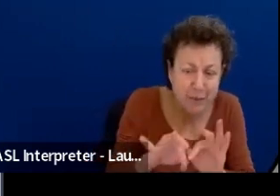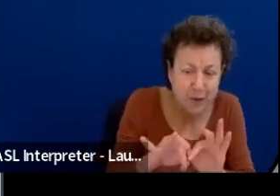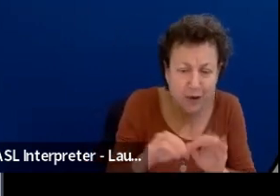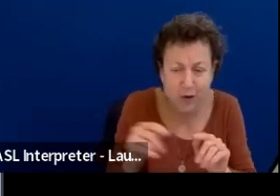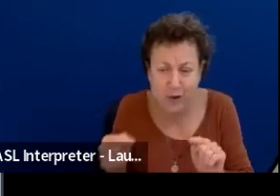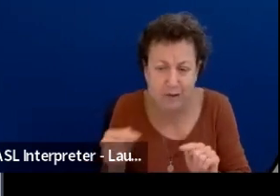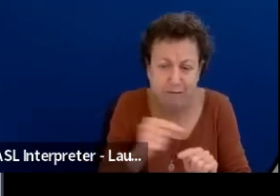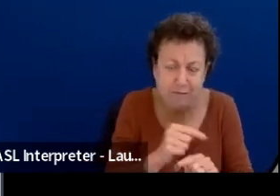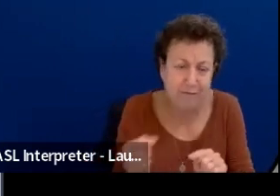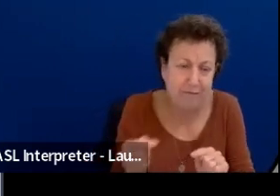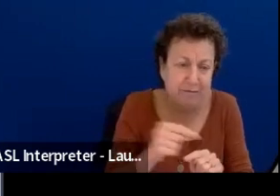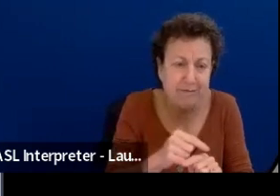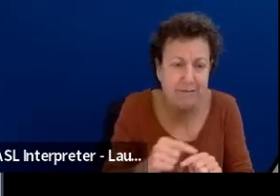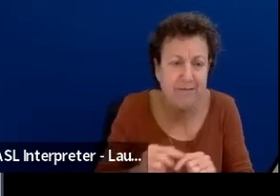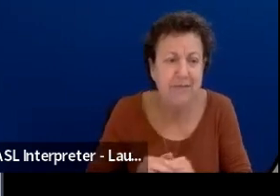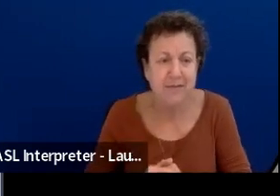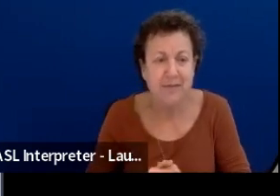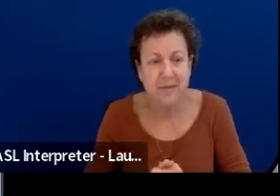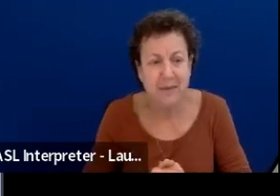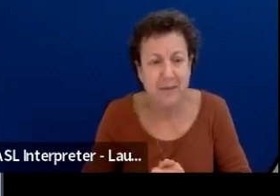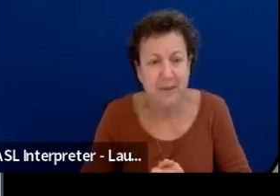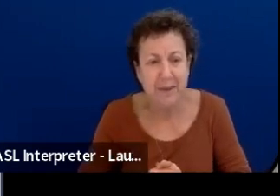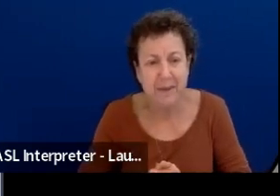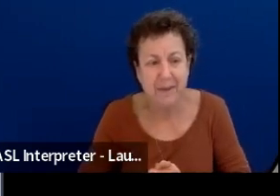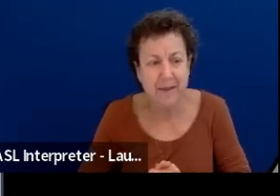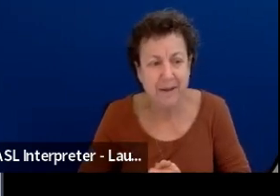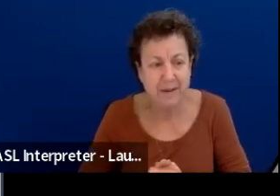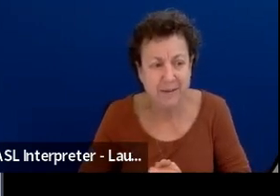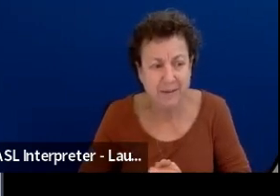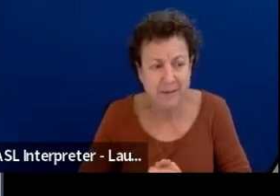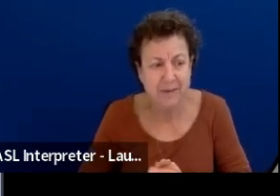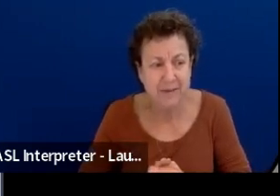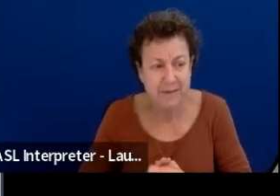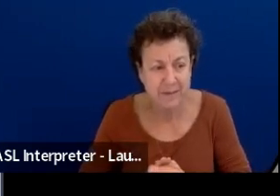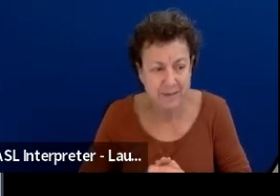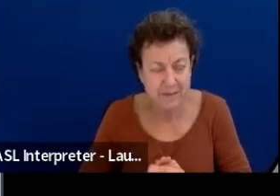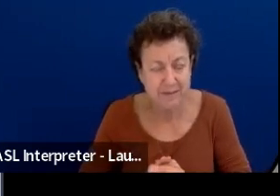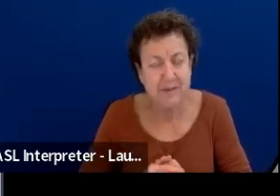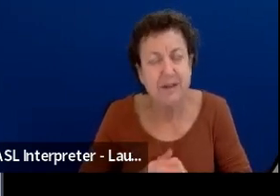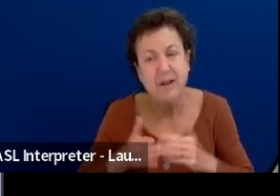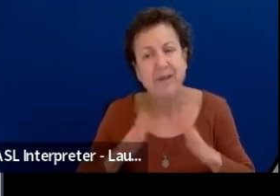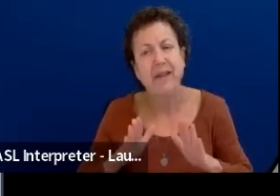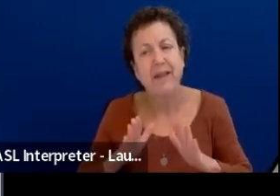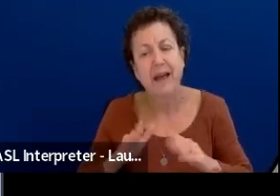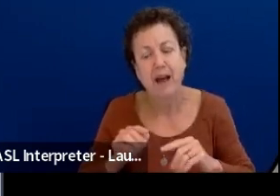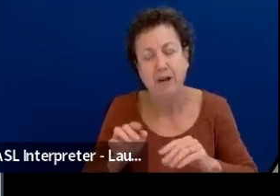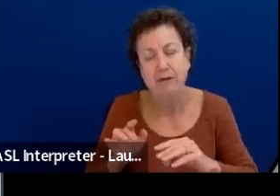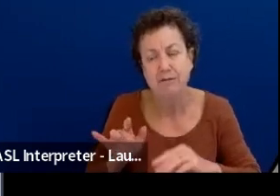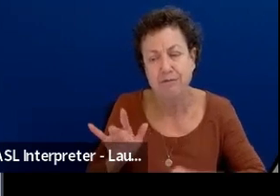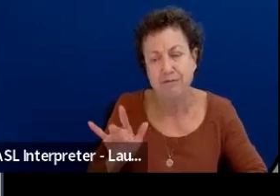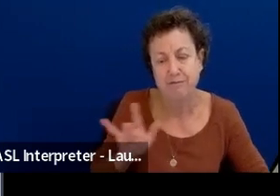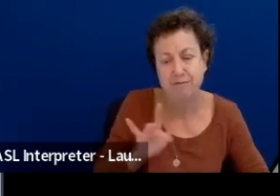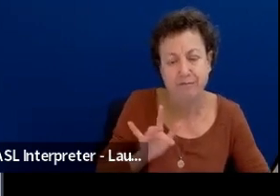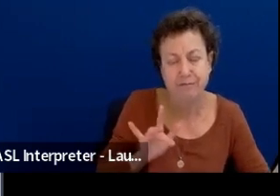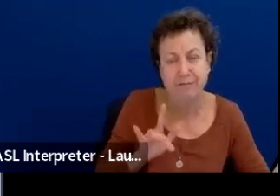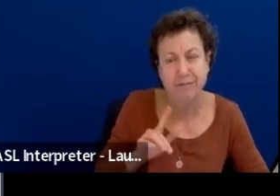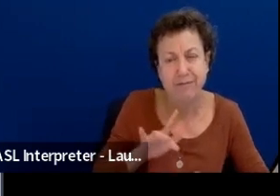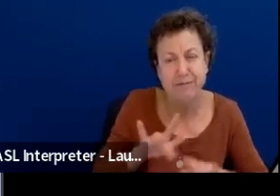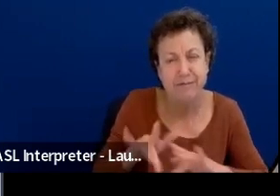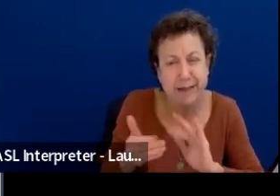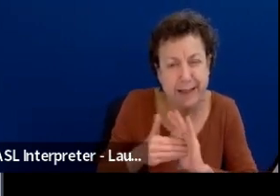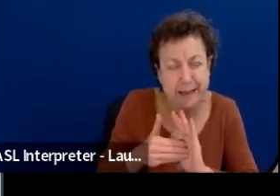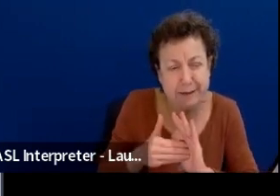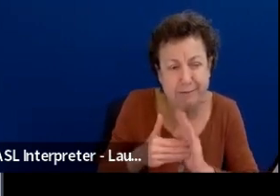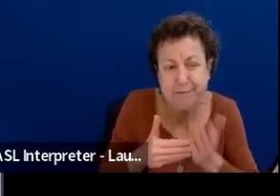that somebody has said, for example, you can jump back a few seconds and play it again.